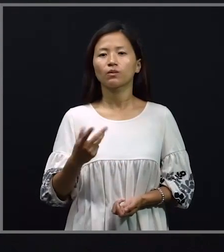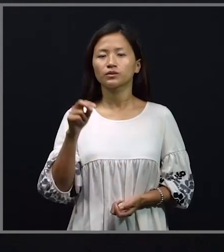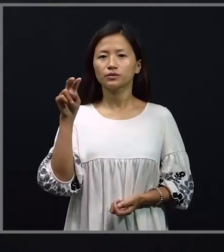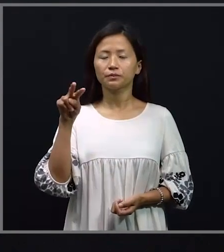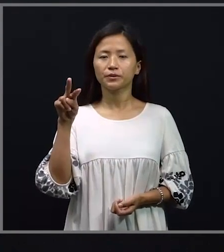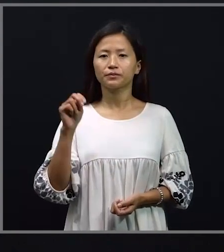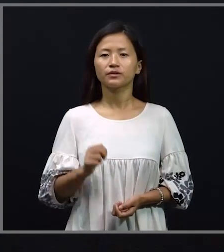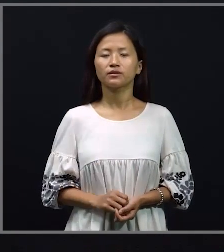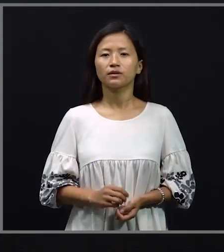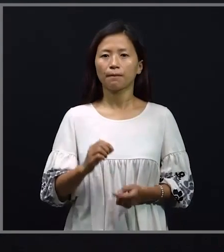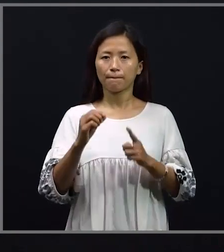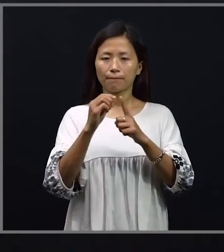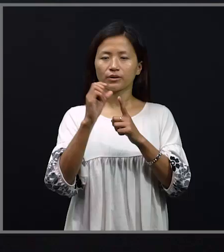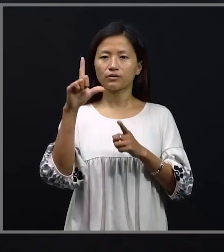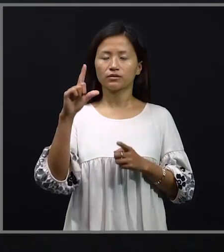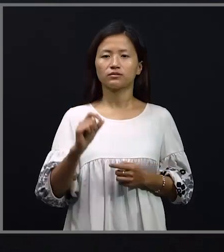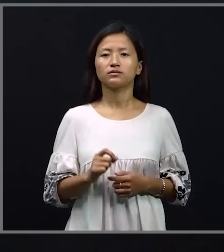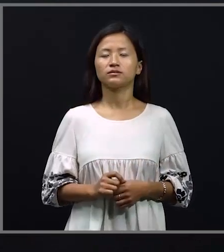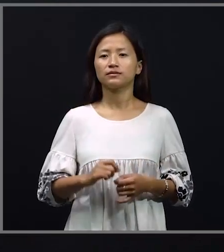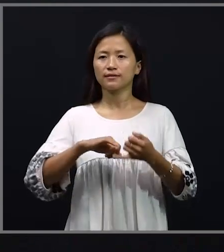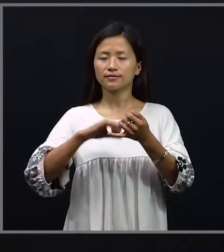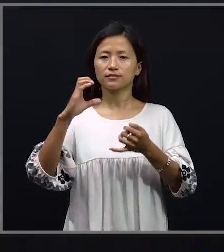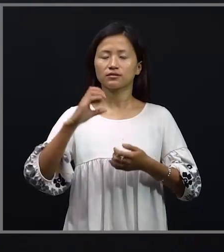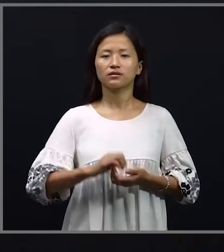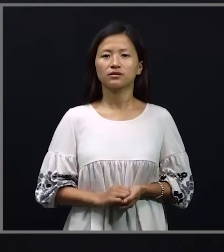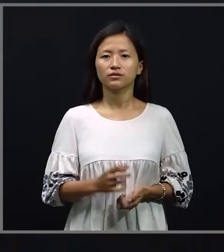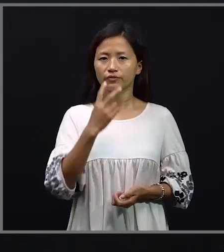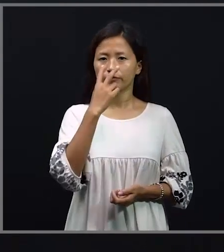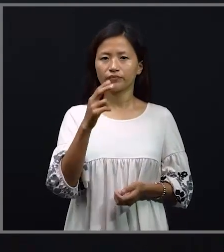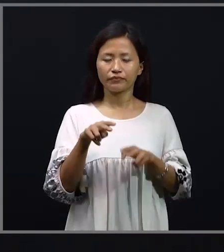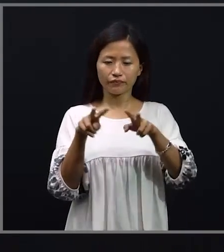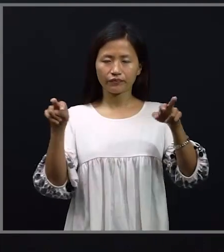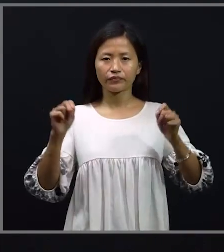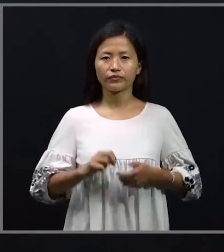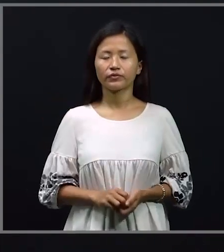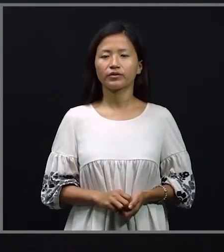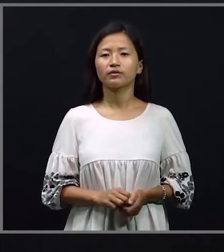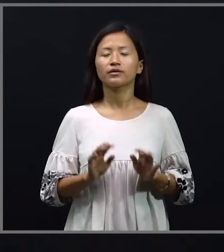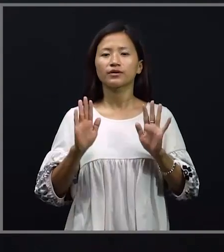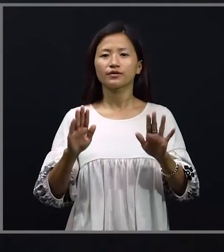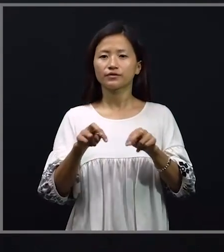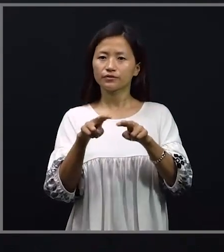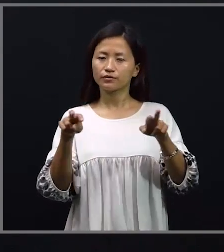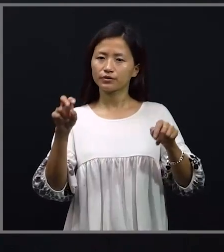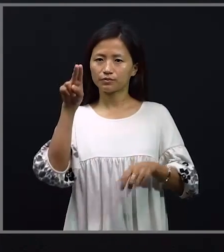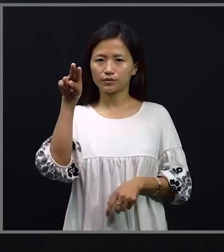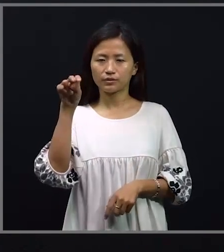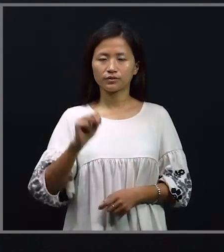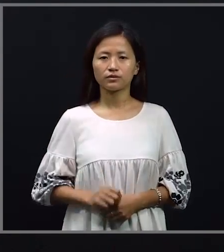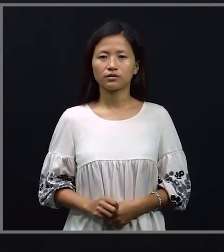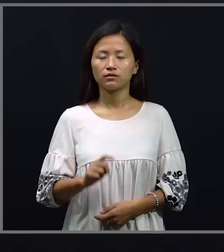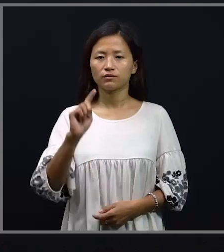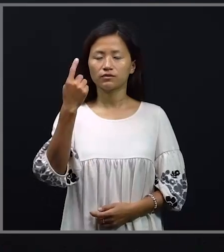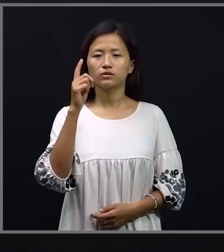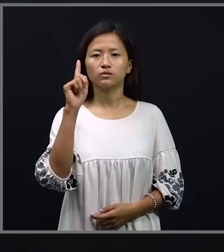by political science? There are different views, okay, having different meaning to political science. The first